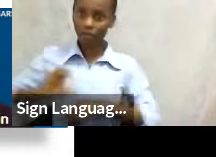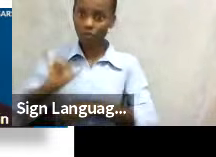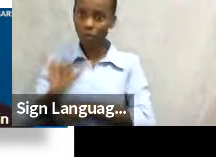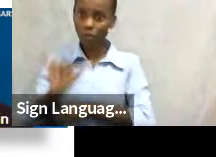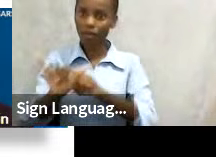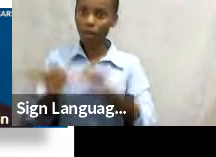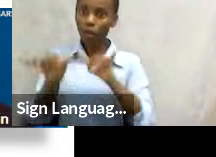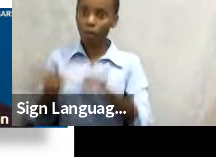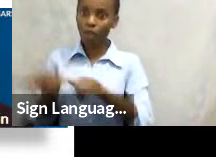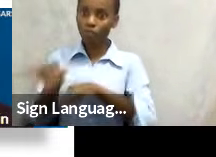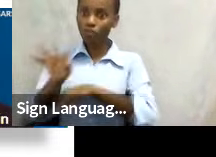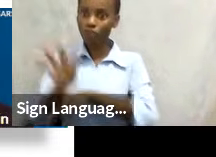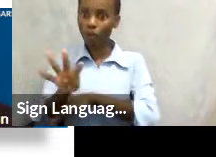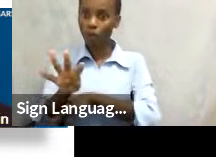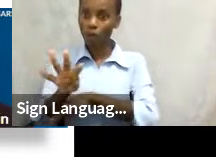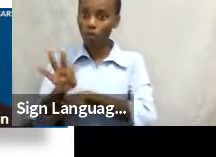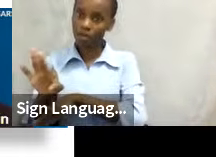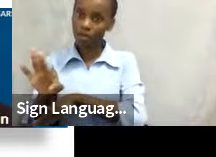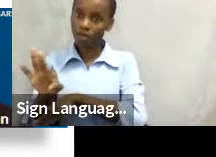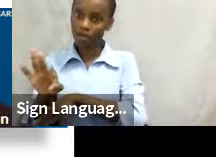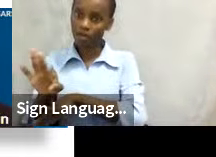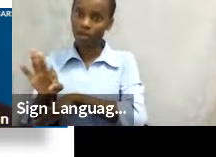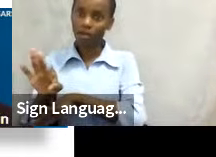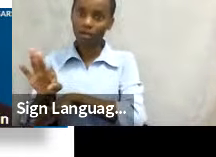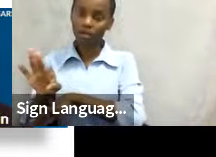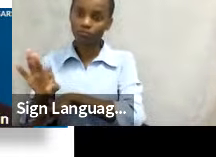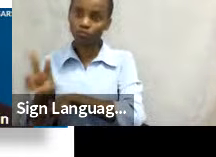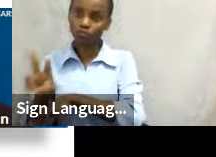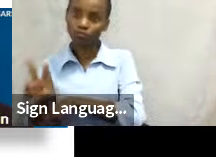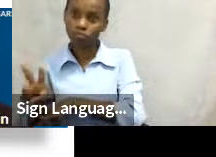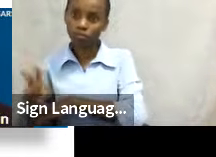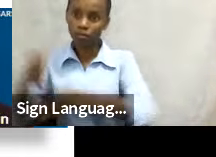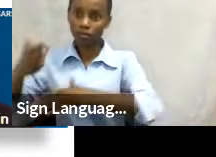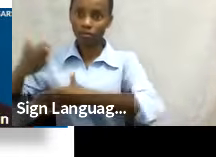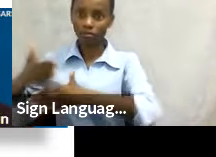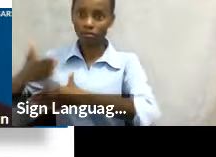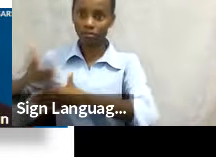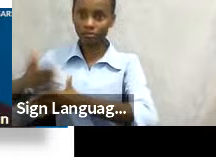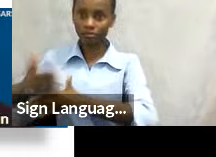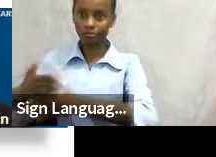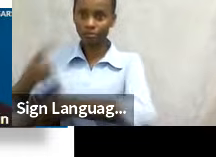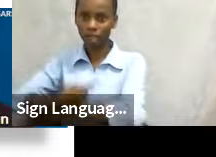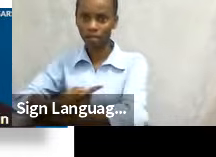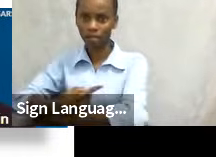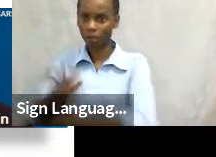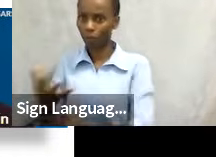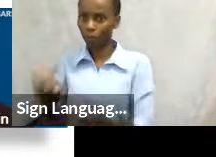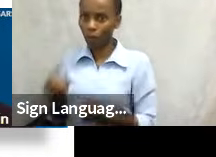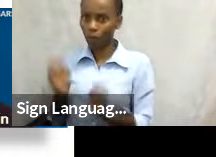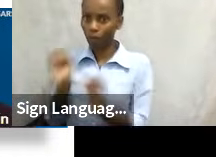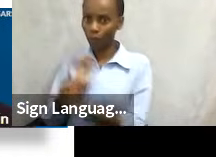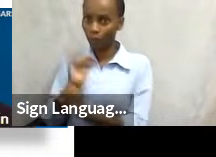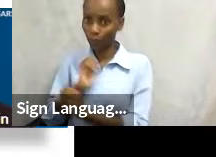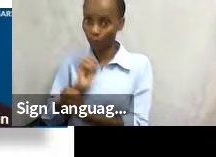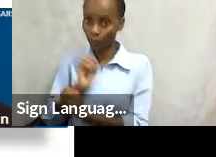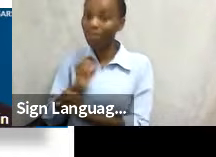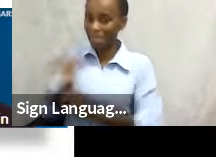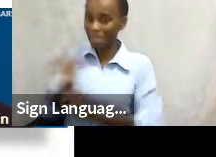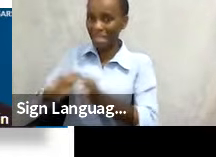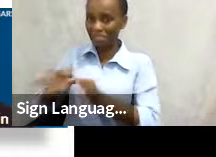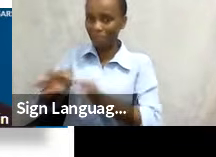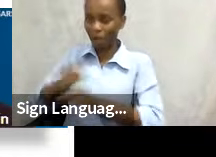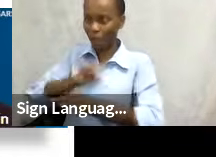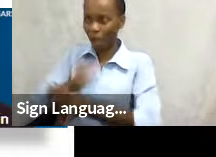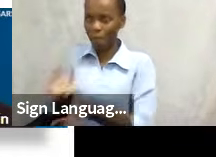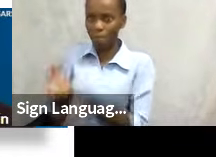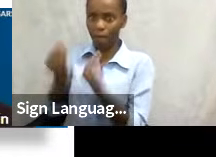their submission. And these are the reasons why for client Y, their refund would not have been paid out. So first